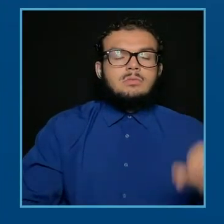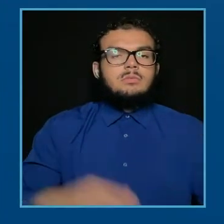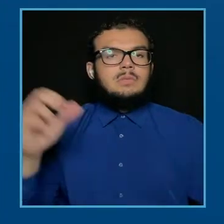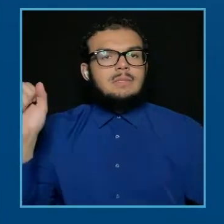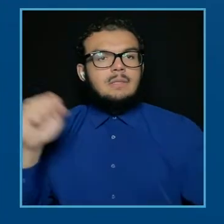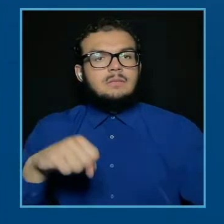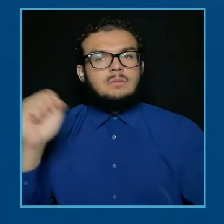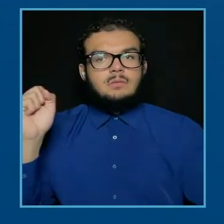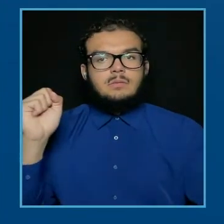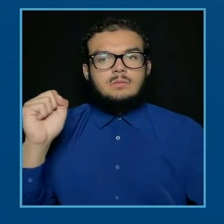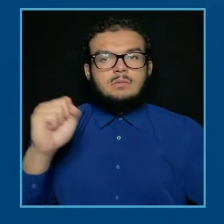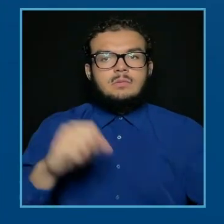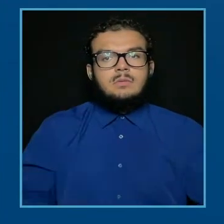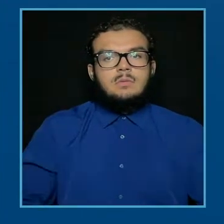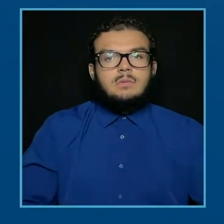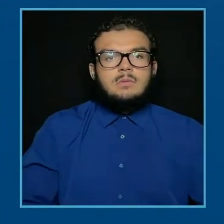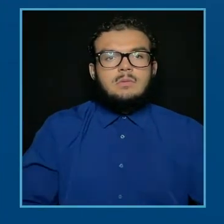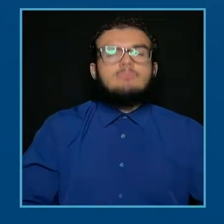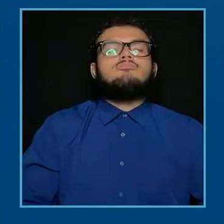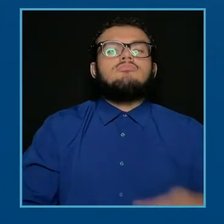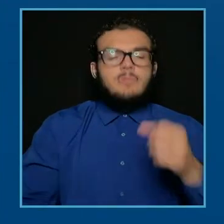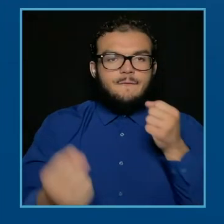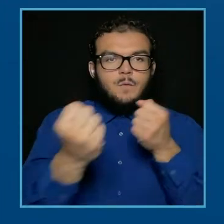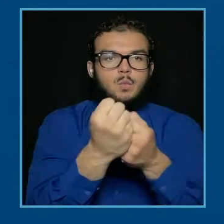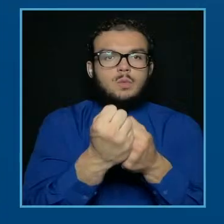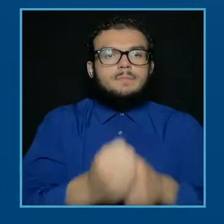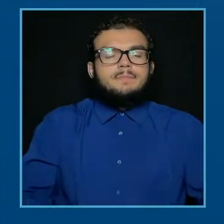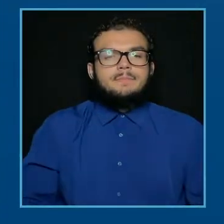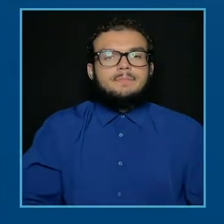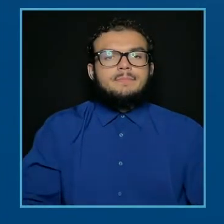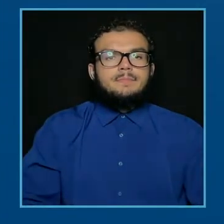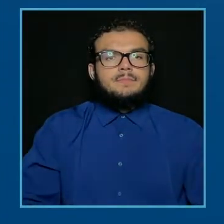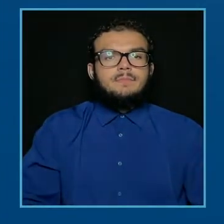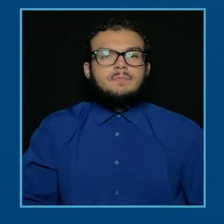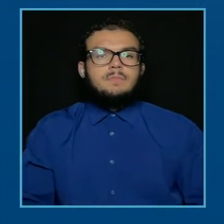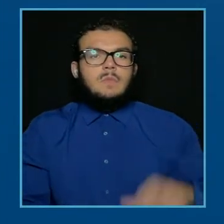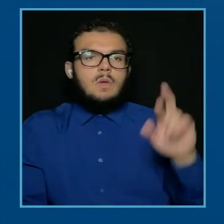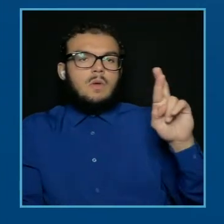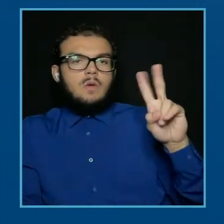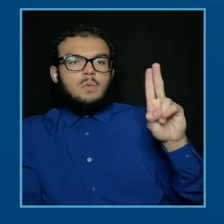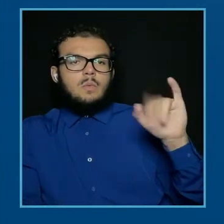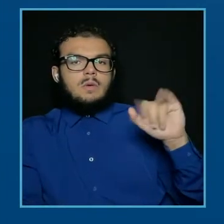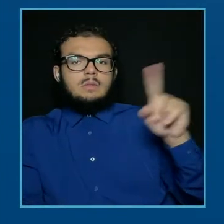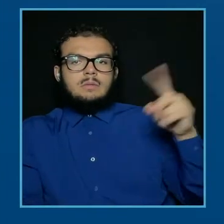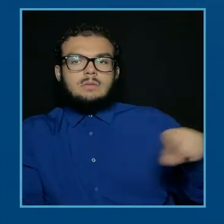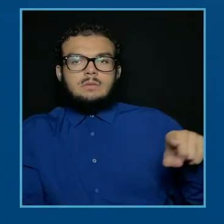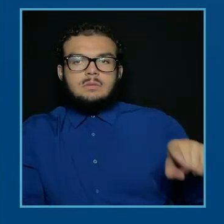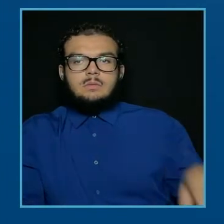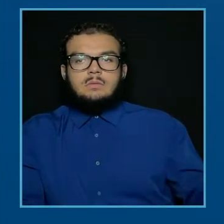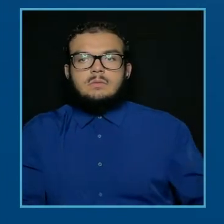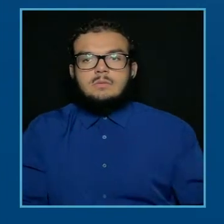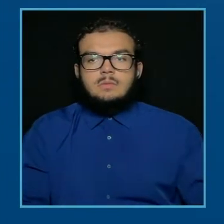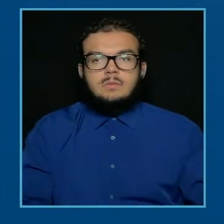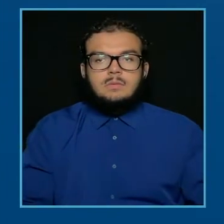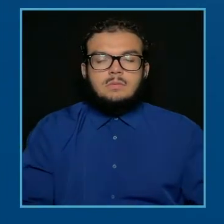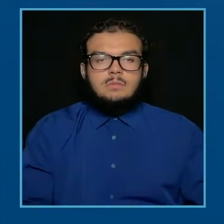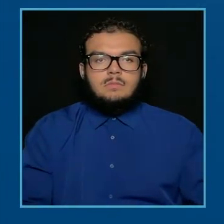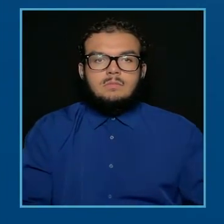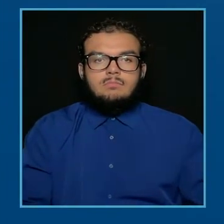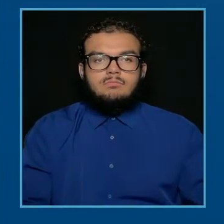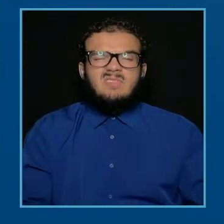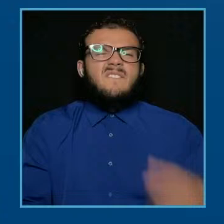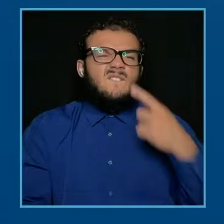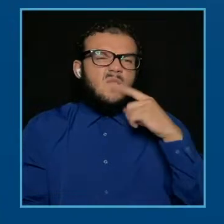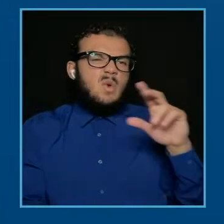Ms. Rollins votes for. Mr. Ruiz, that proxy belongs with Ms. Davis.